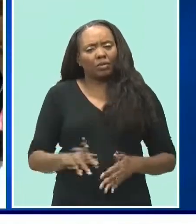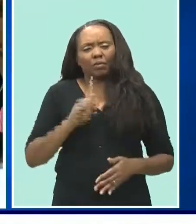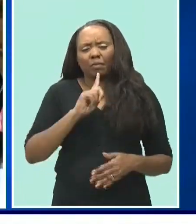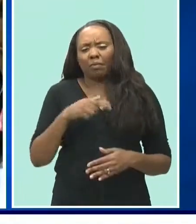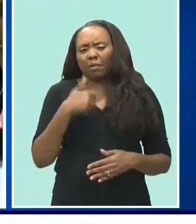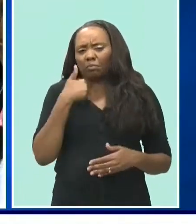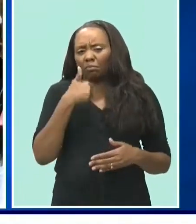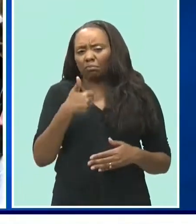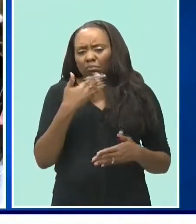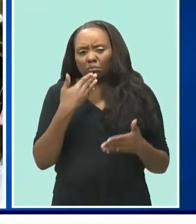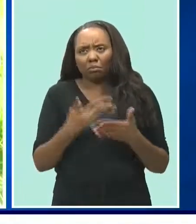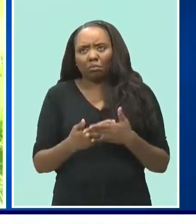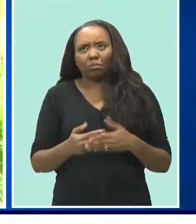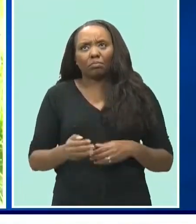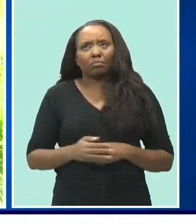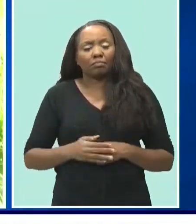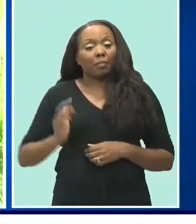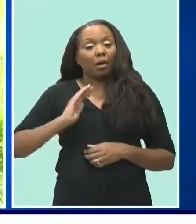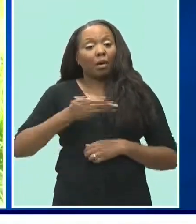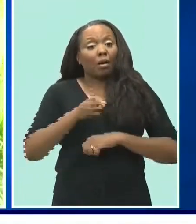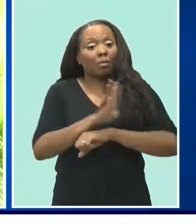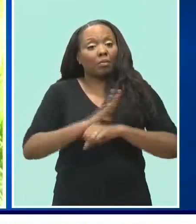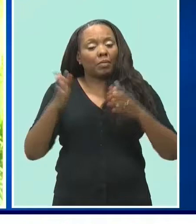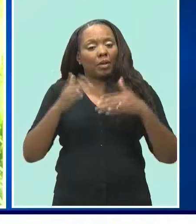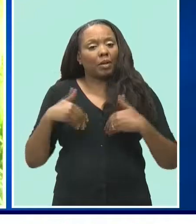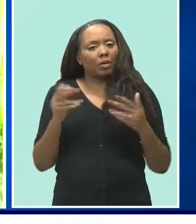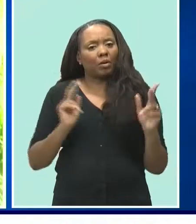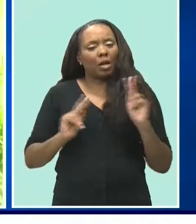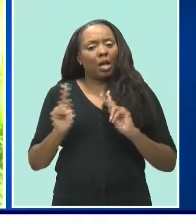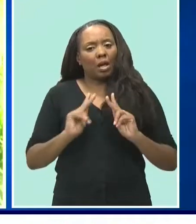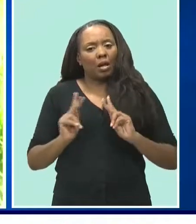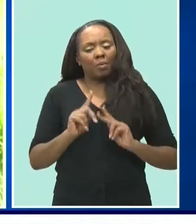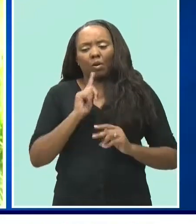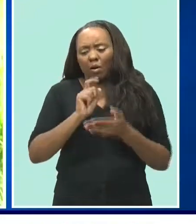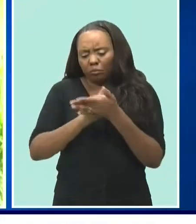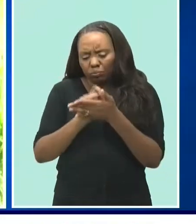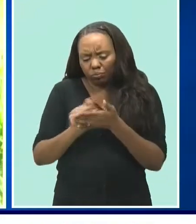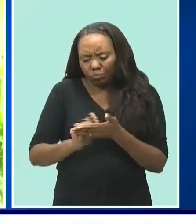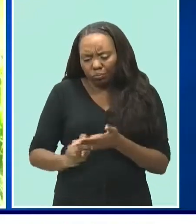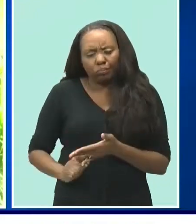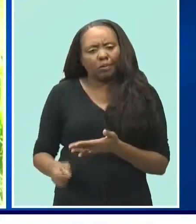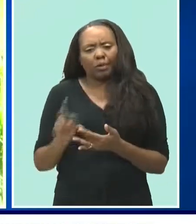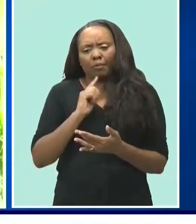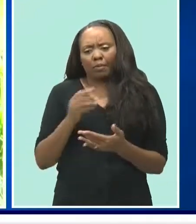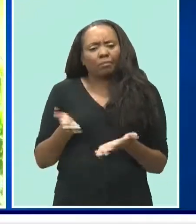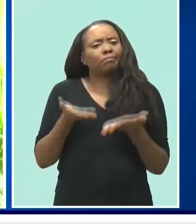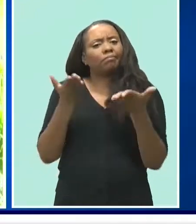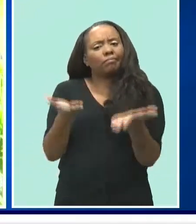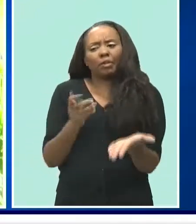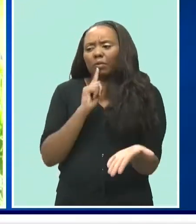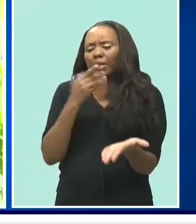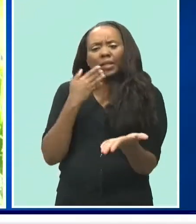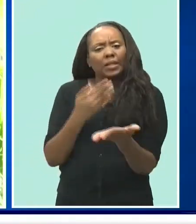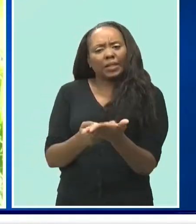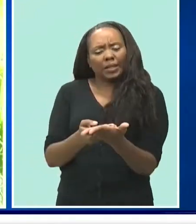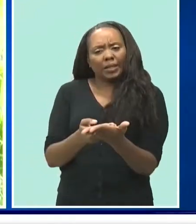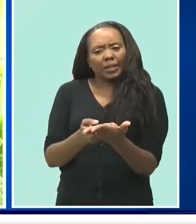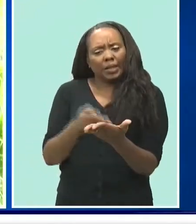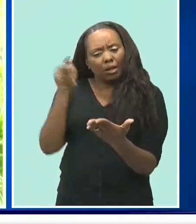Our Barbadian youth turned out again in force and submitted diverse, exciting, and praiseworthy